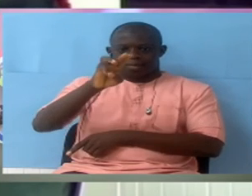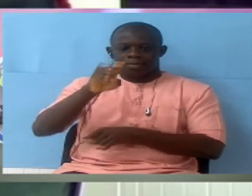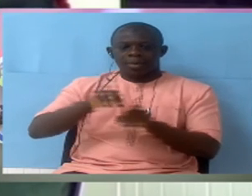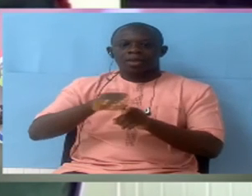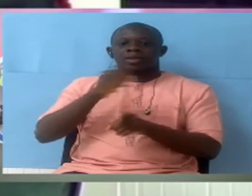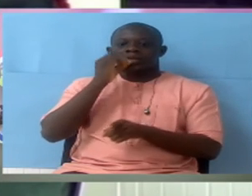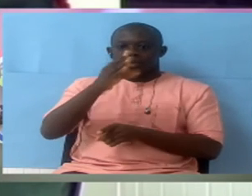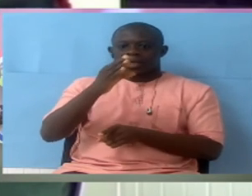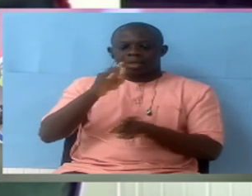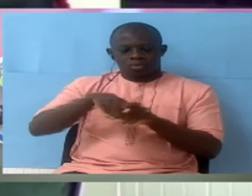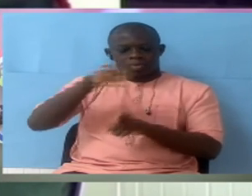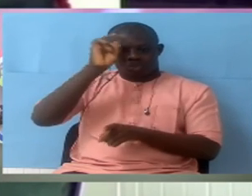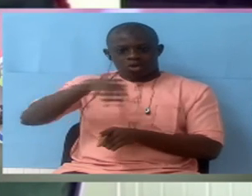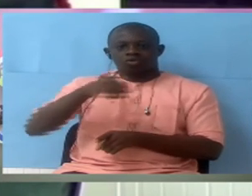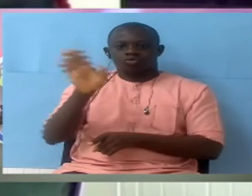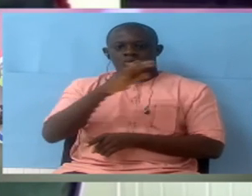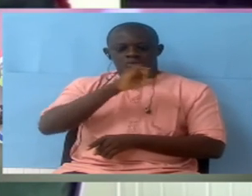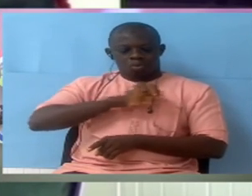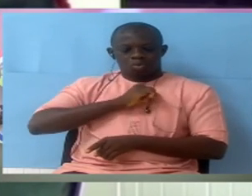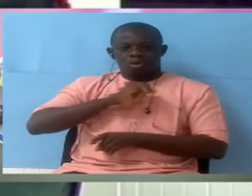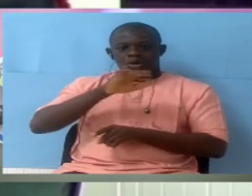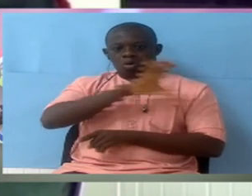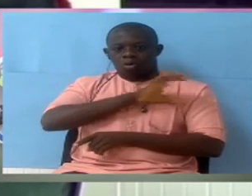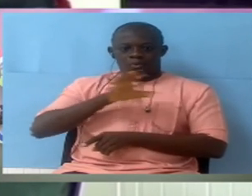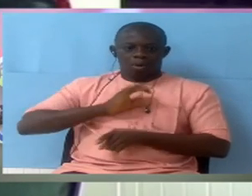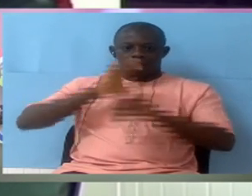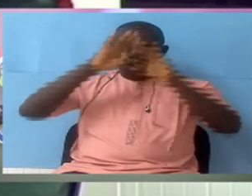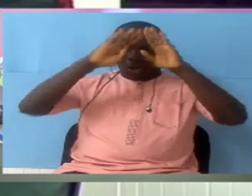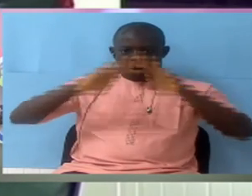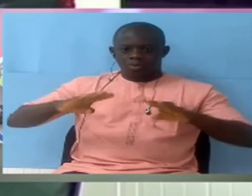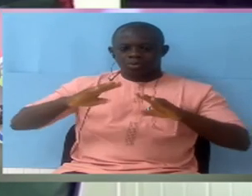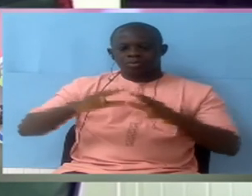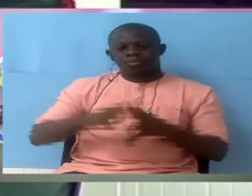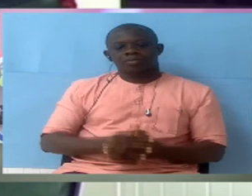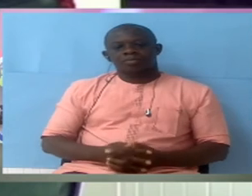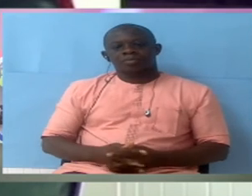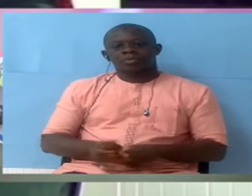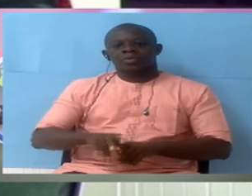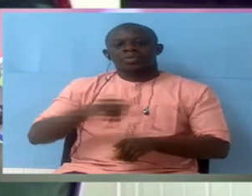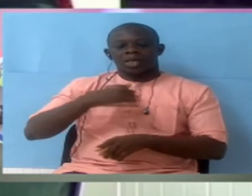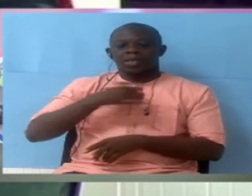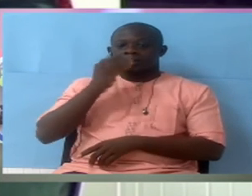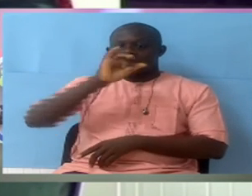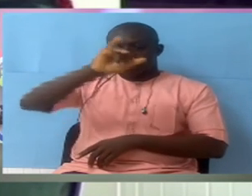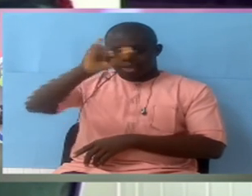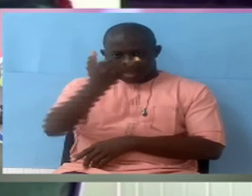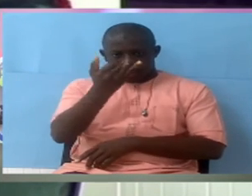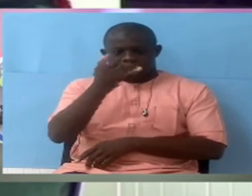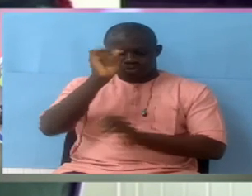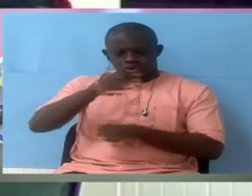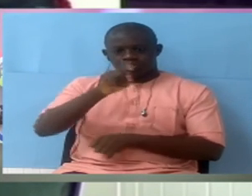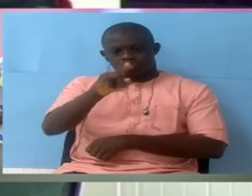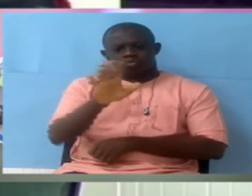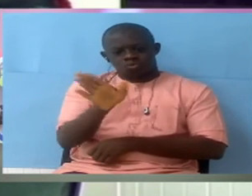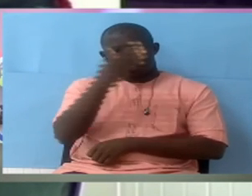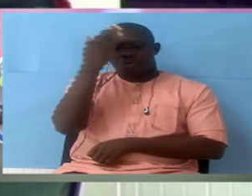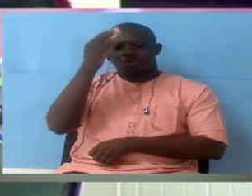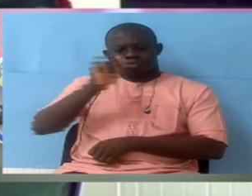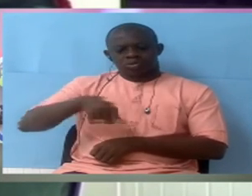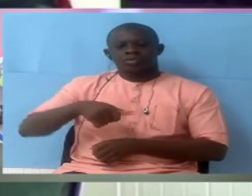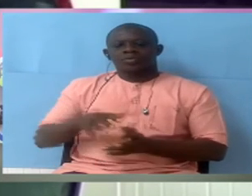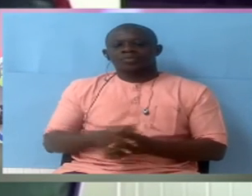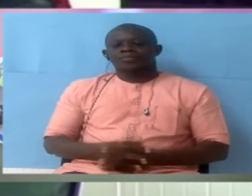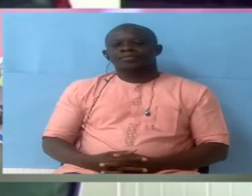Cham, CDS ba jamono bobu ne dama wara dem kiram. I said yes, you can go. Mune ko wa mun nga